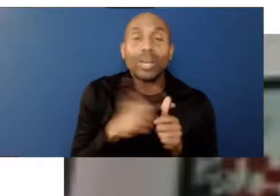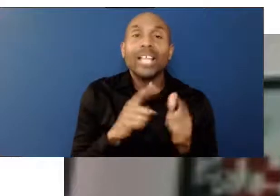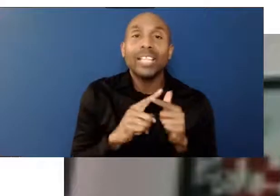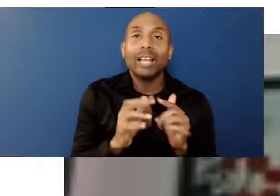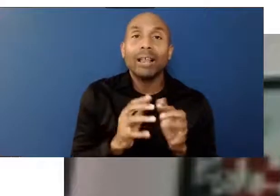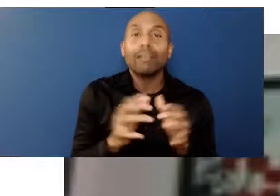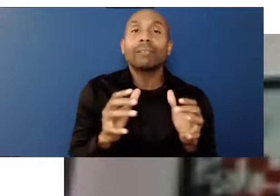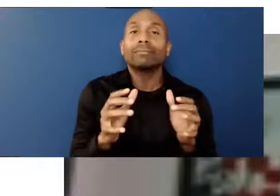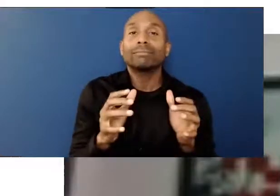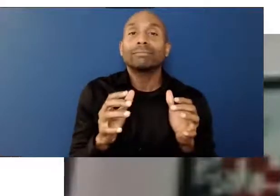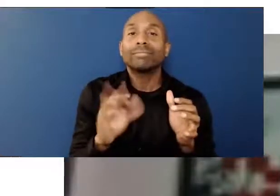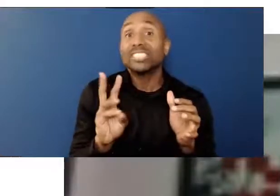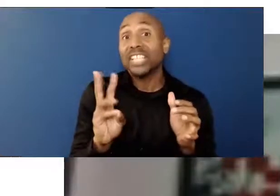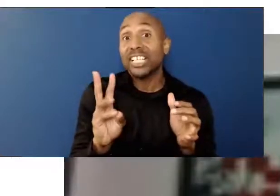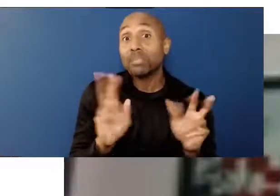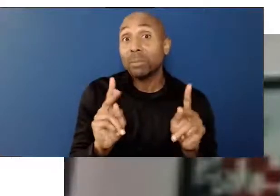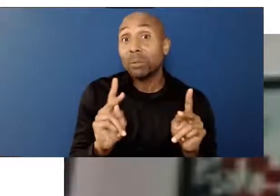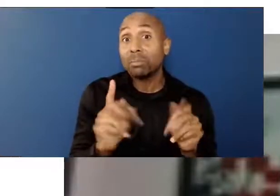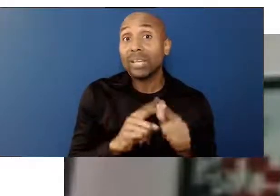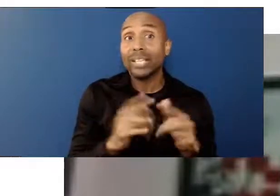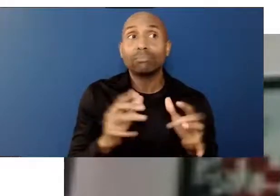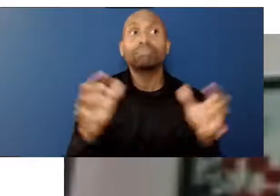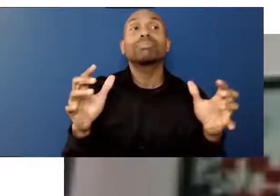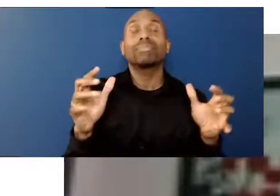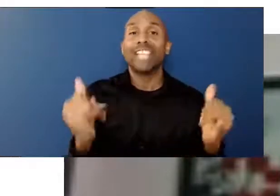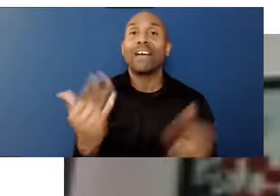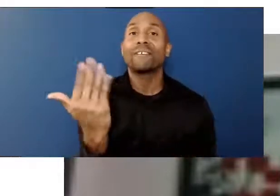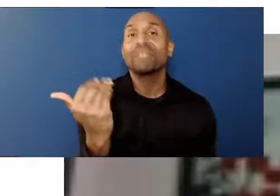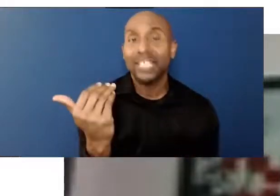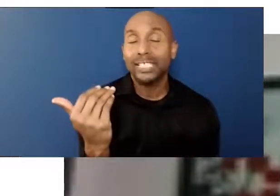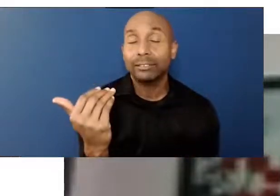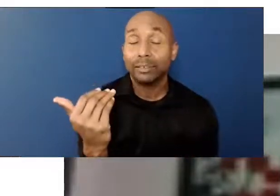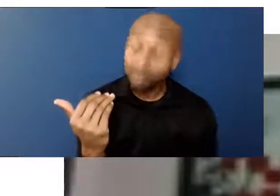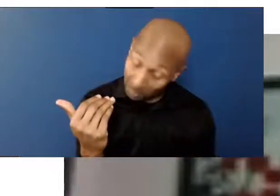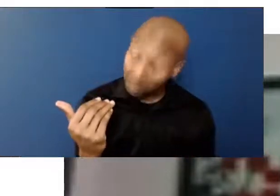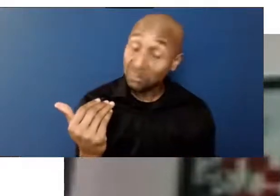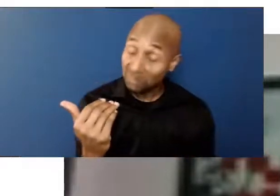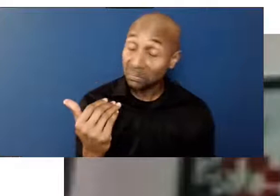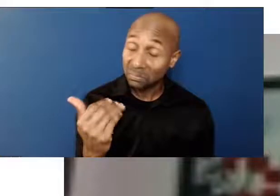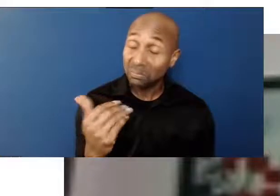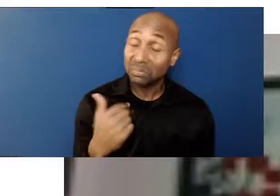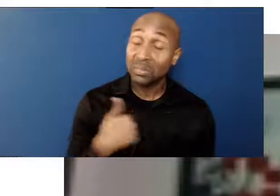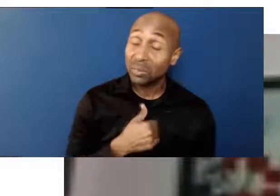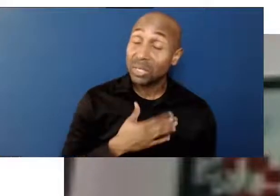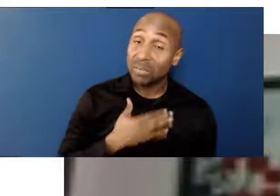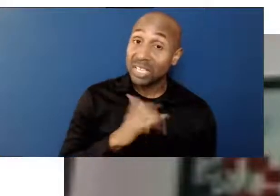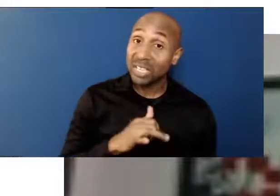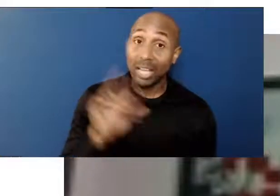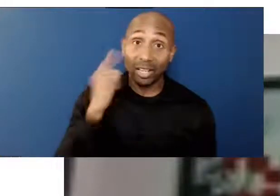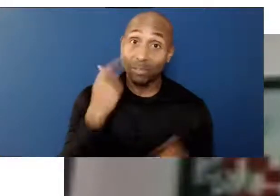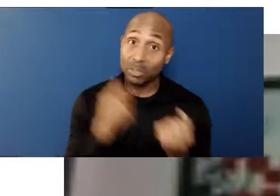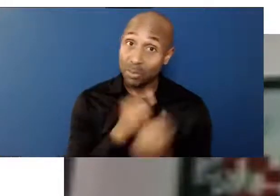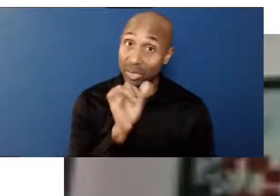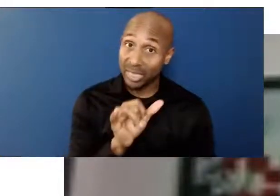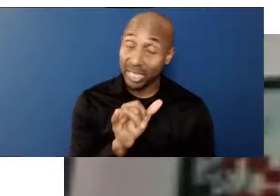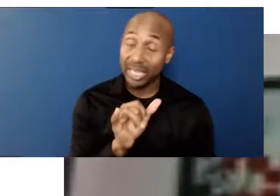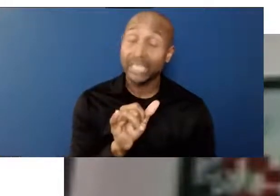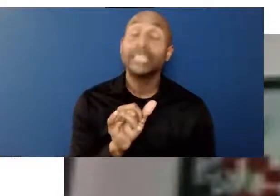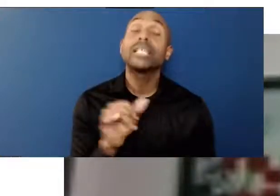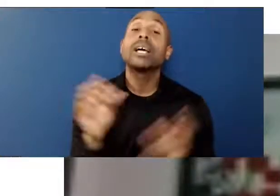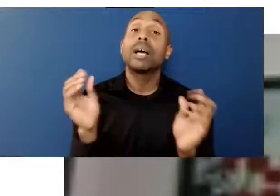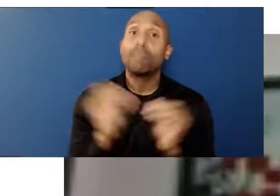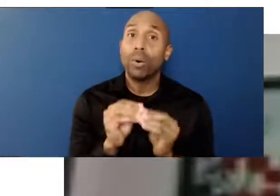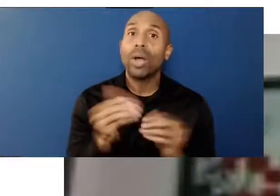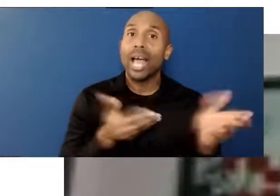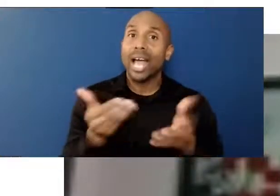15. And really, we appreciate the growth that has been supported by government and the resources we've been given to help